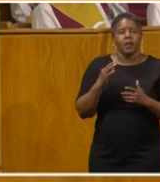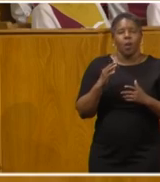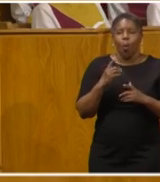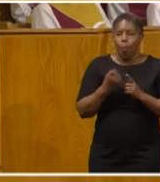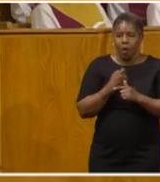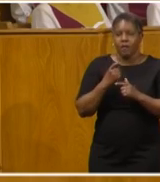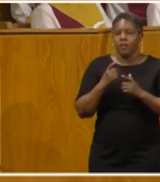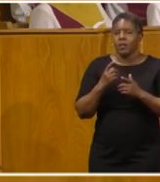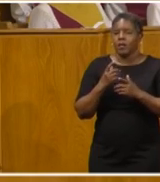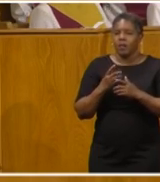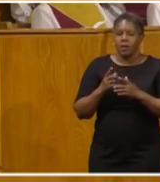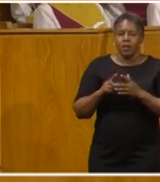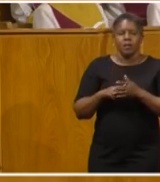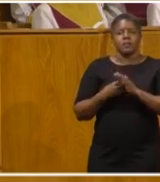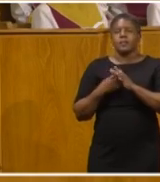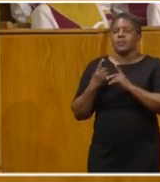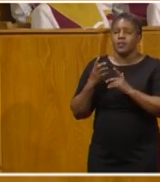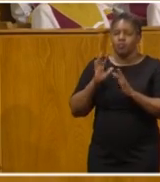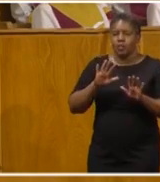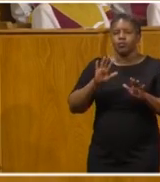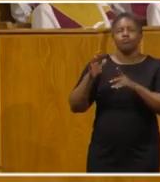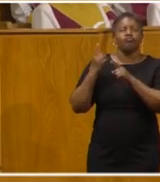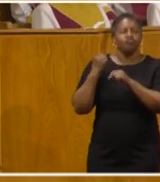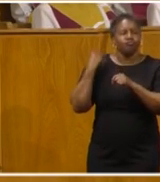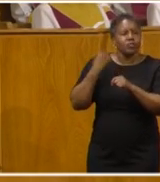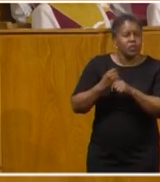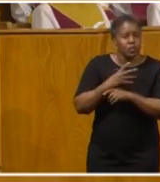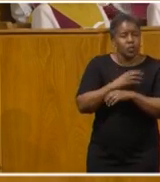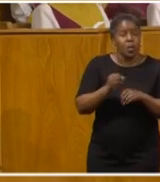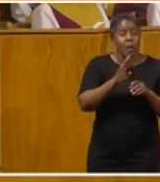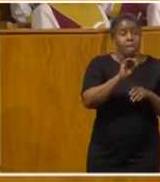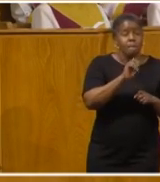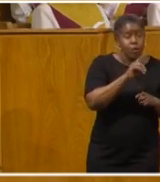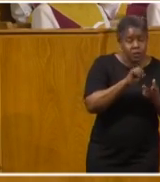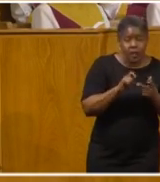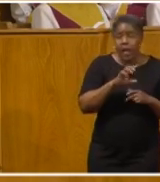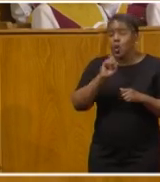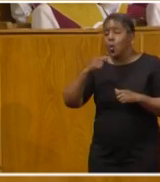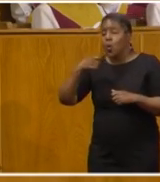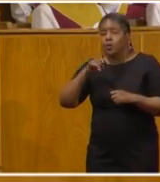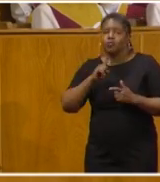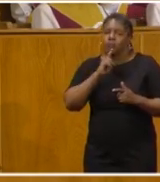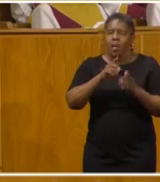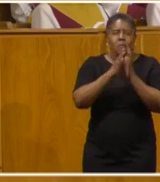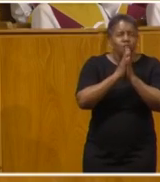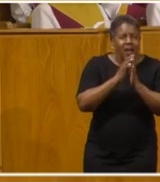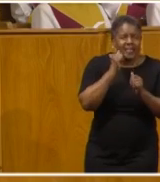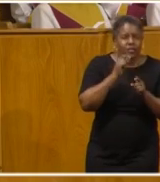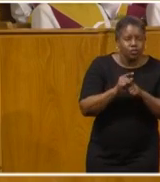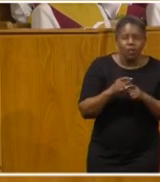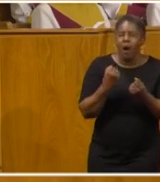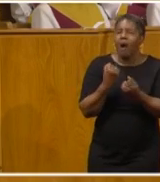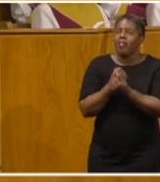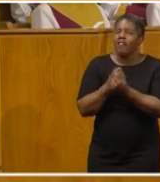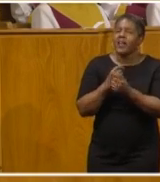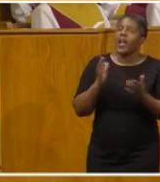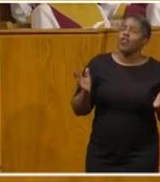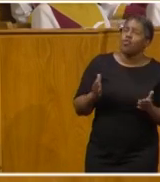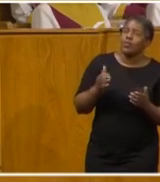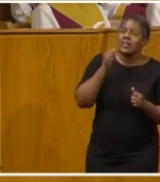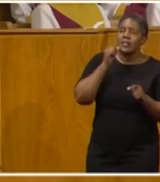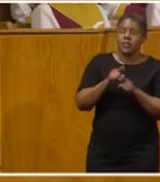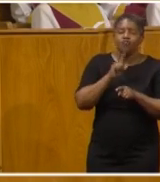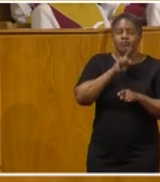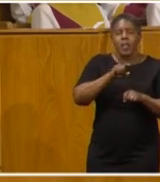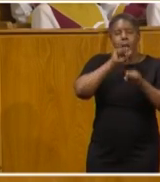family, bringing together the great tradition of the Brooks and the Quanders. She is a praying sister, a loving sister, an encouraging sister, and we are blessed